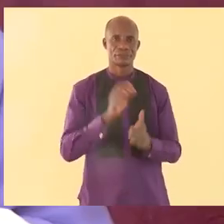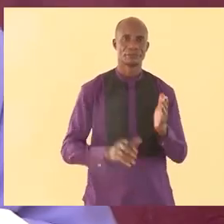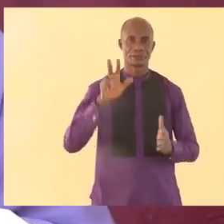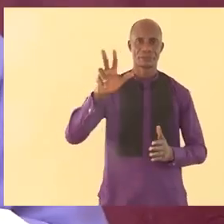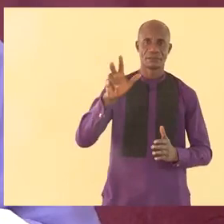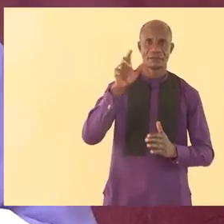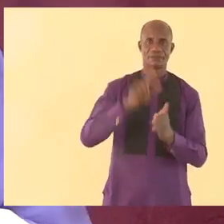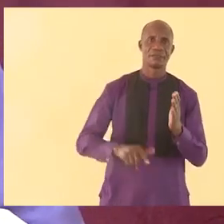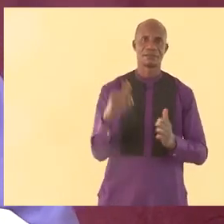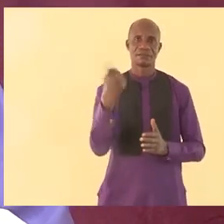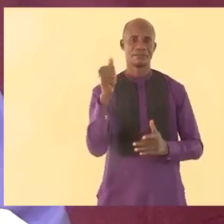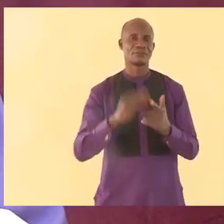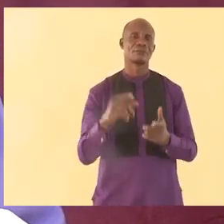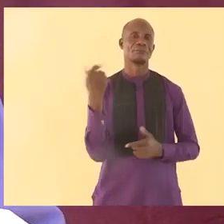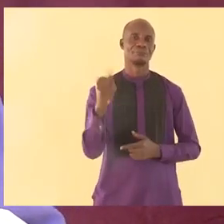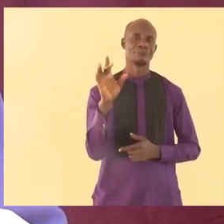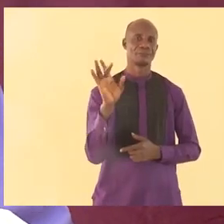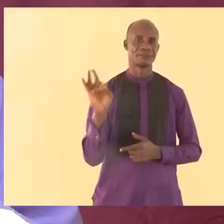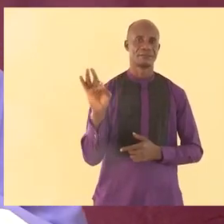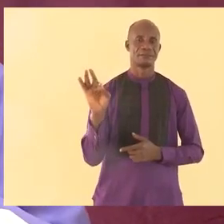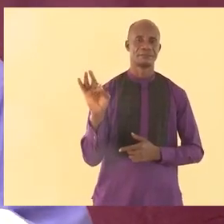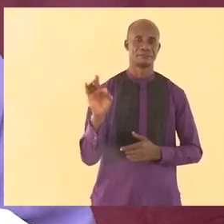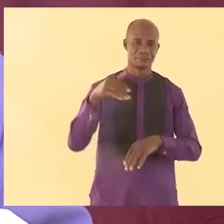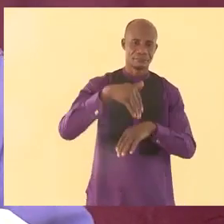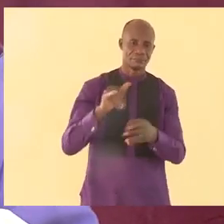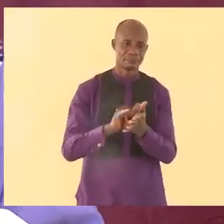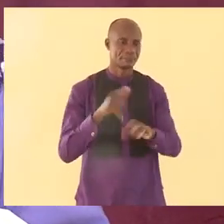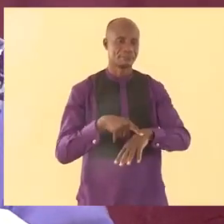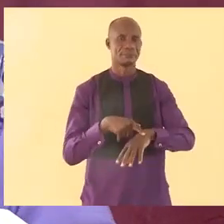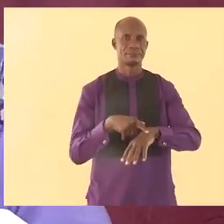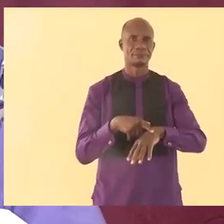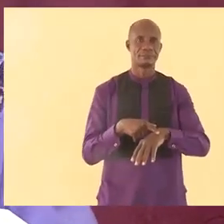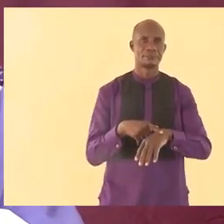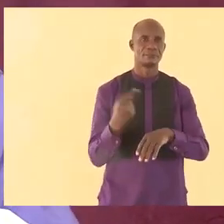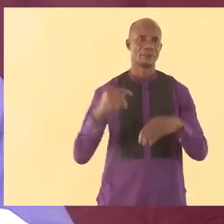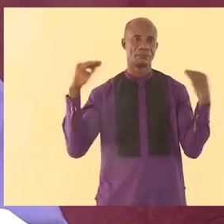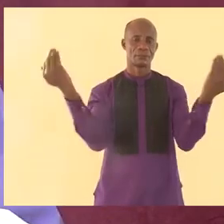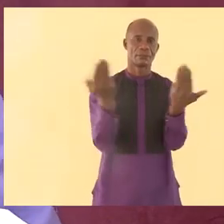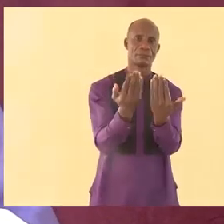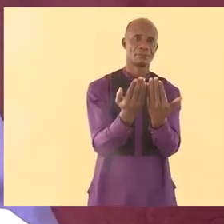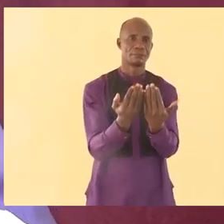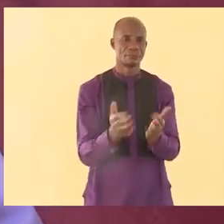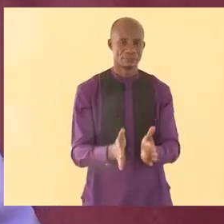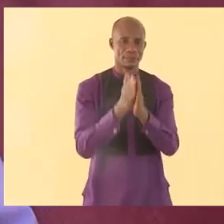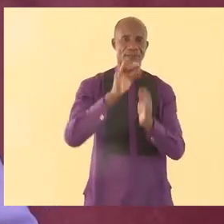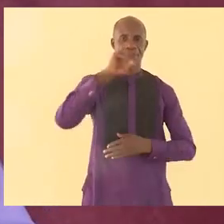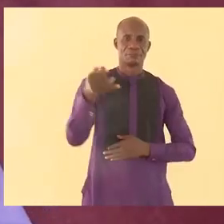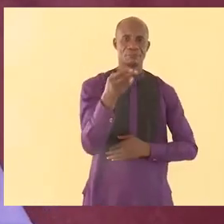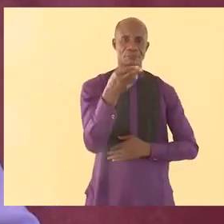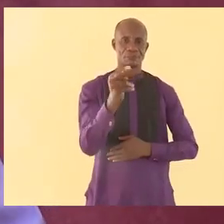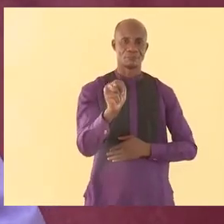Chapter 3, verses 10 to 18. At that time, the multitudes asked